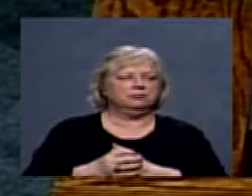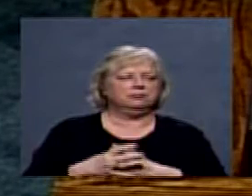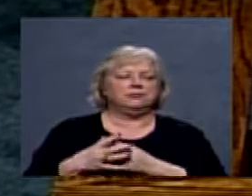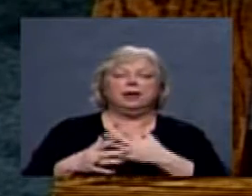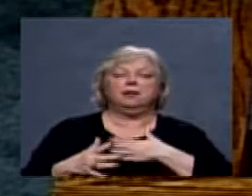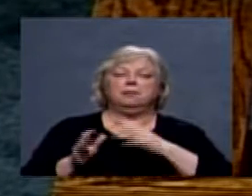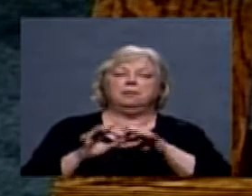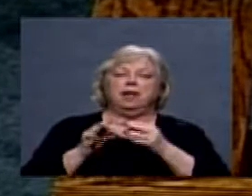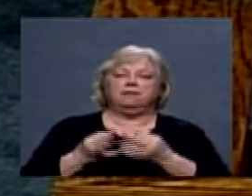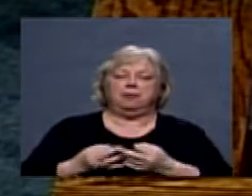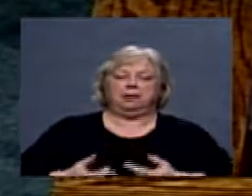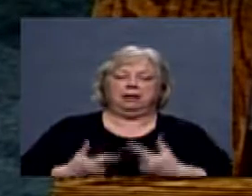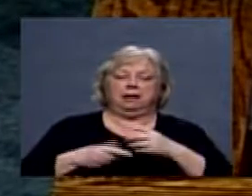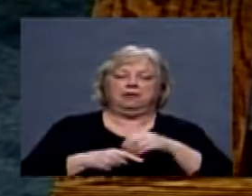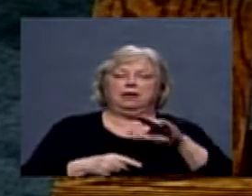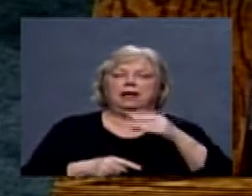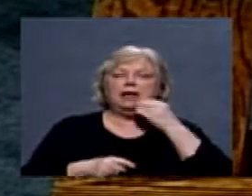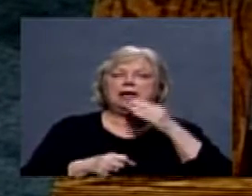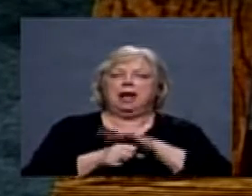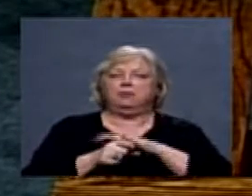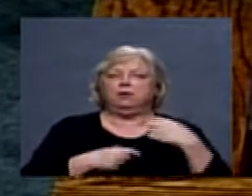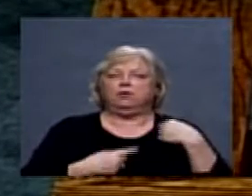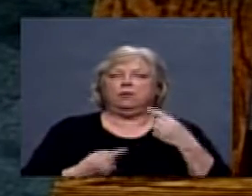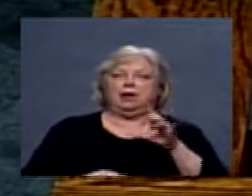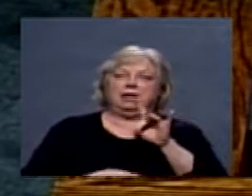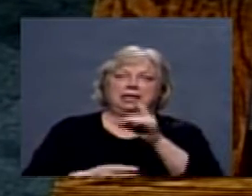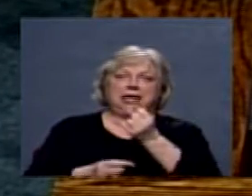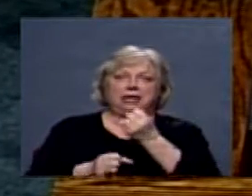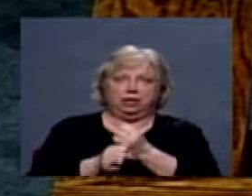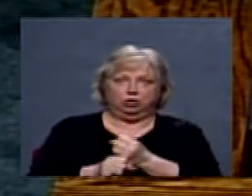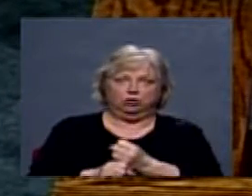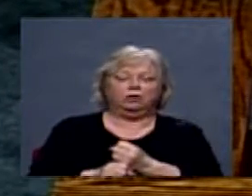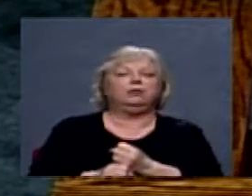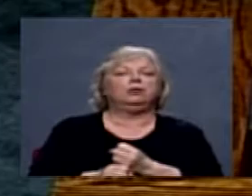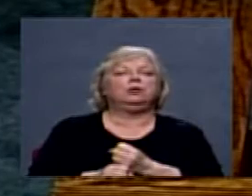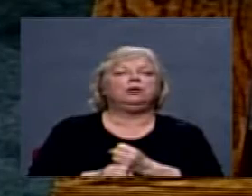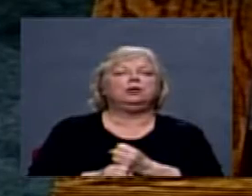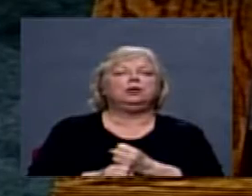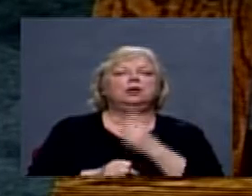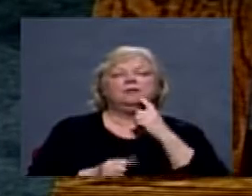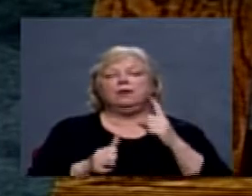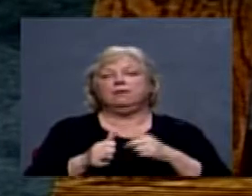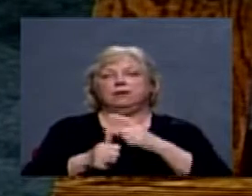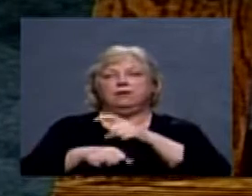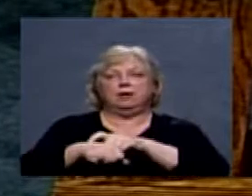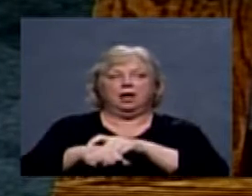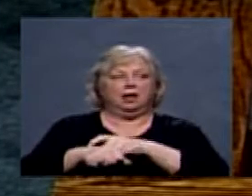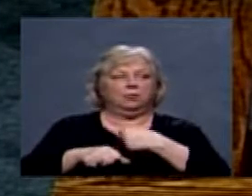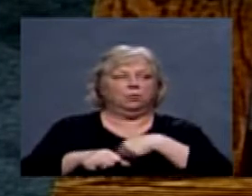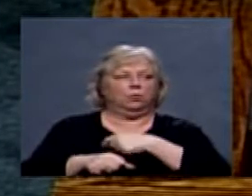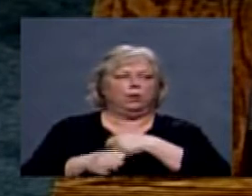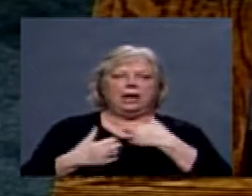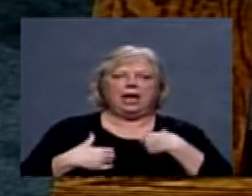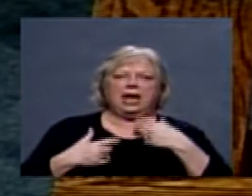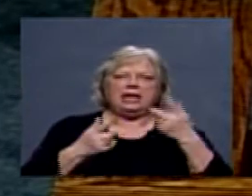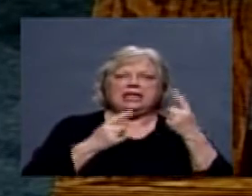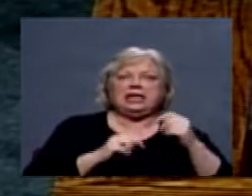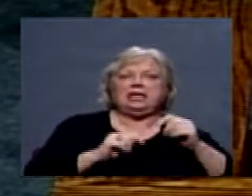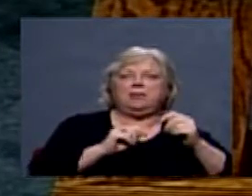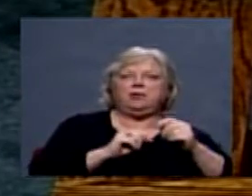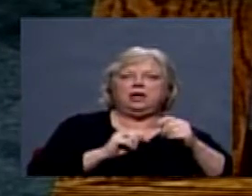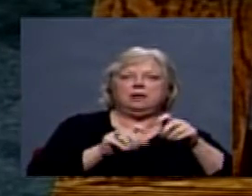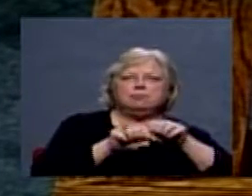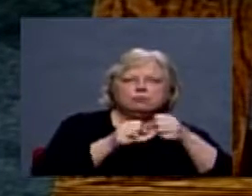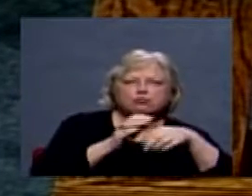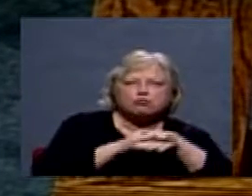My family has resided in this neighborhood for 8 years, as I said, and for the very first time, we had an attempted break-in while we were